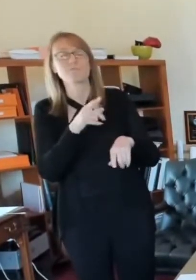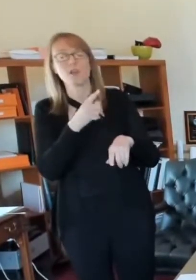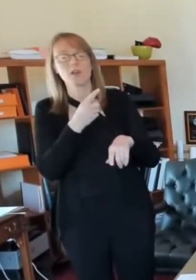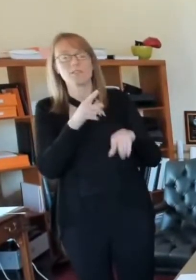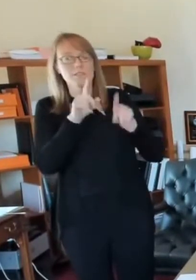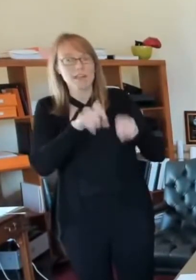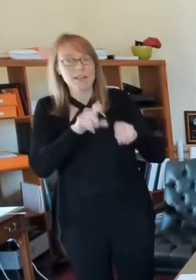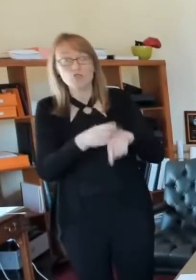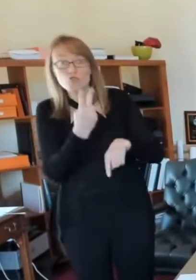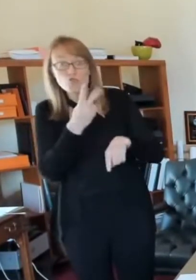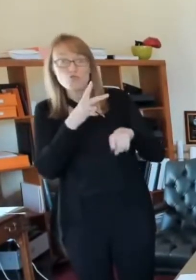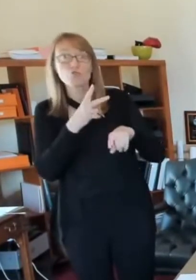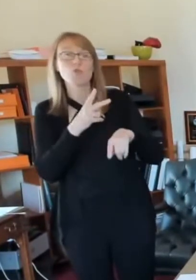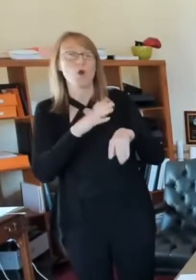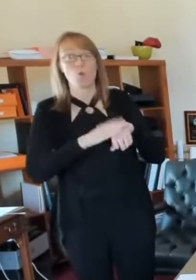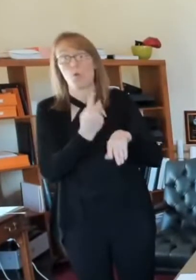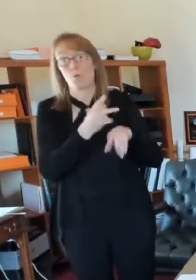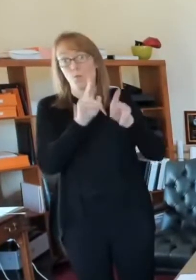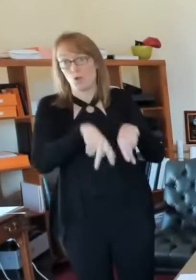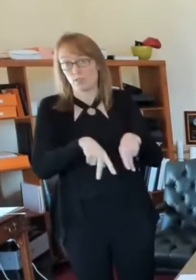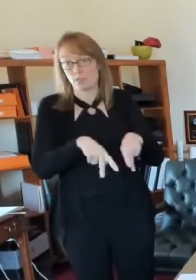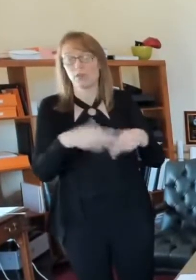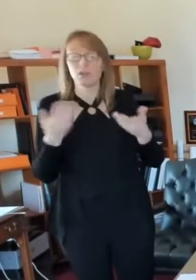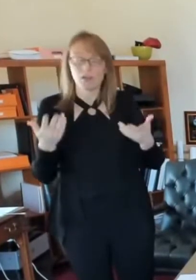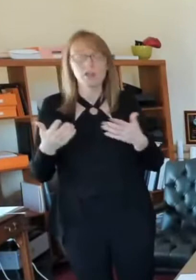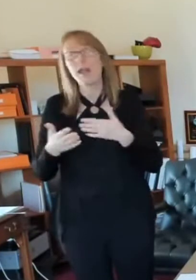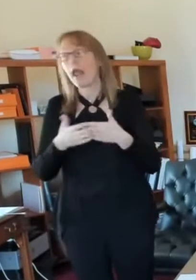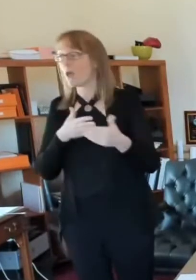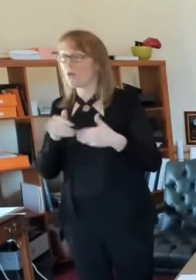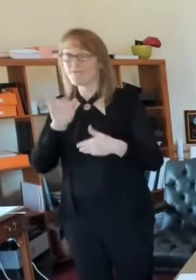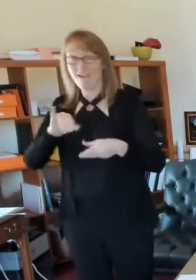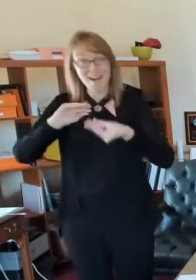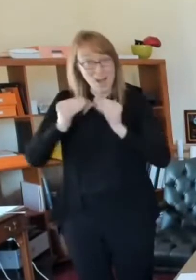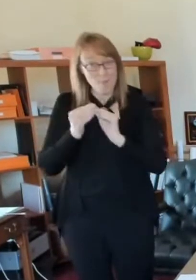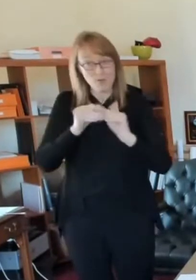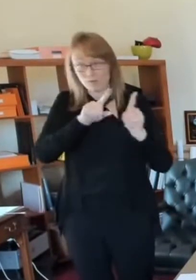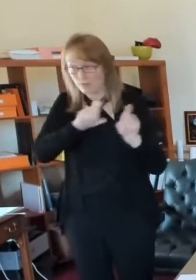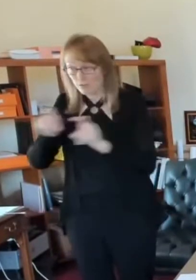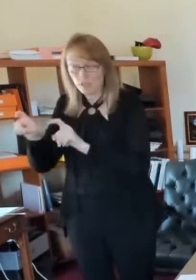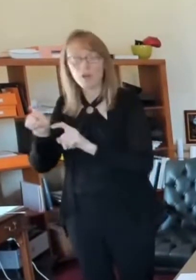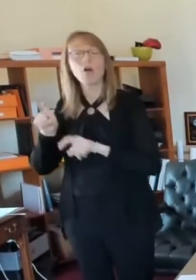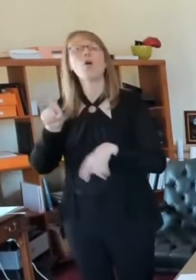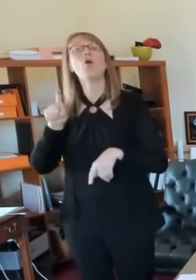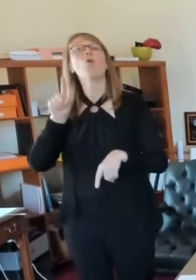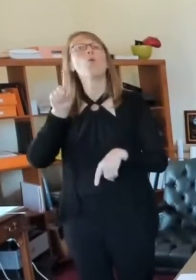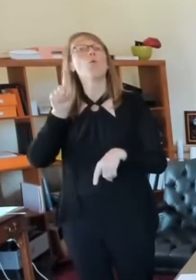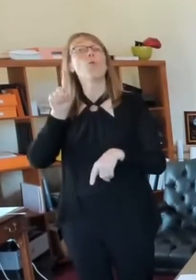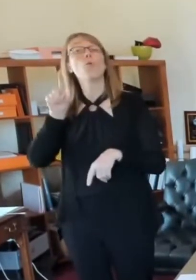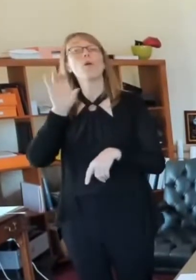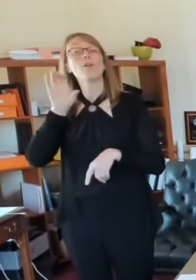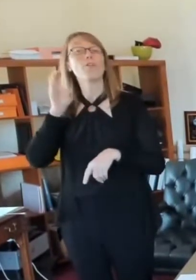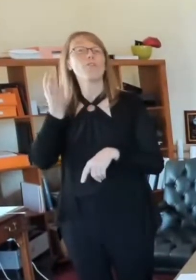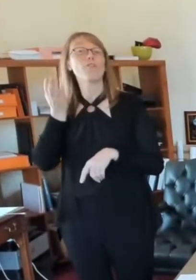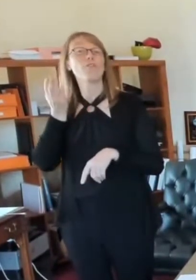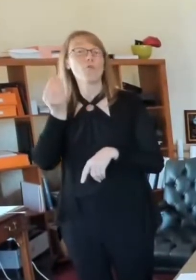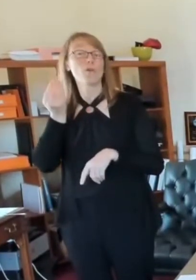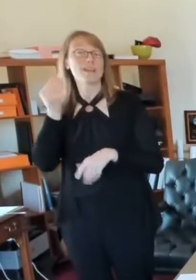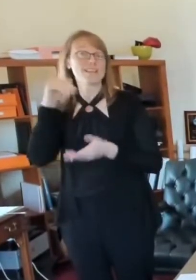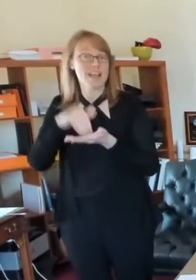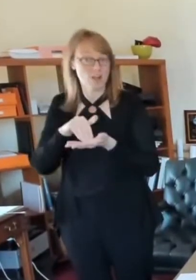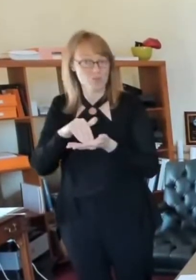124,000 COVID tests, of which 114,000 are negative and